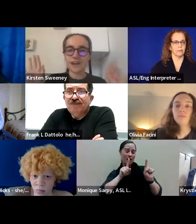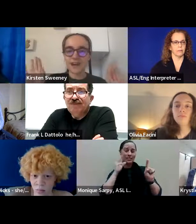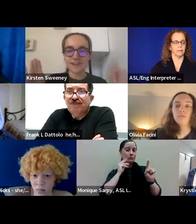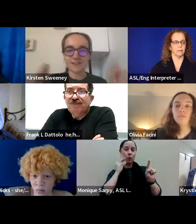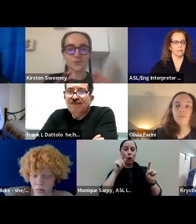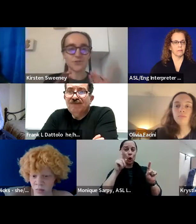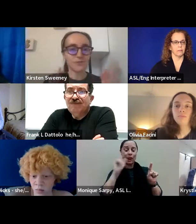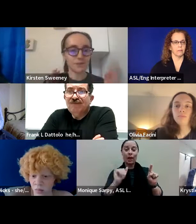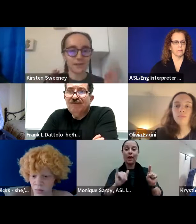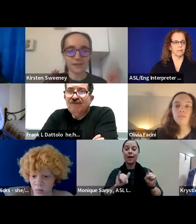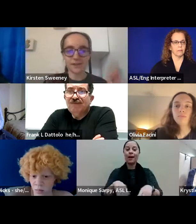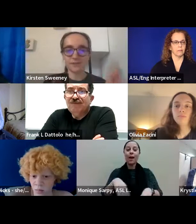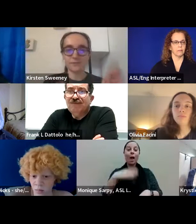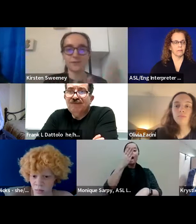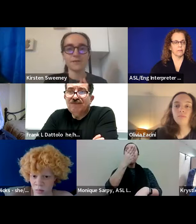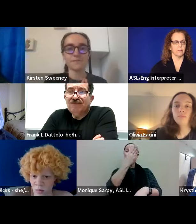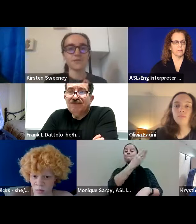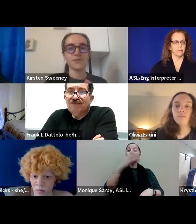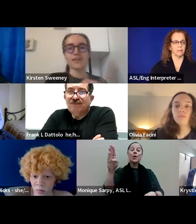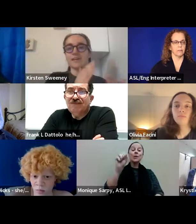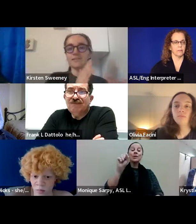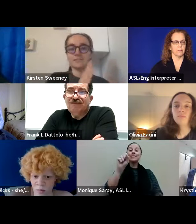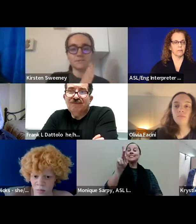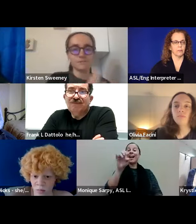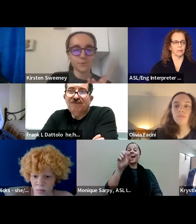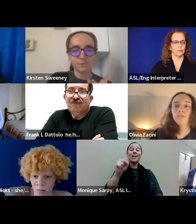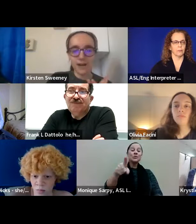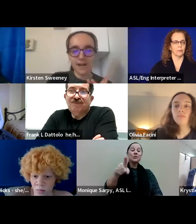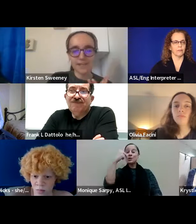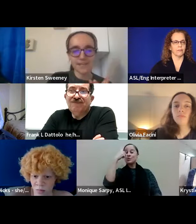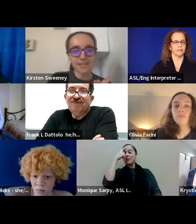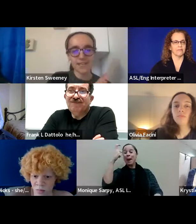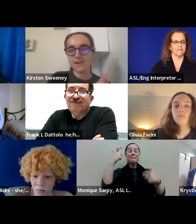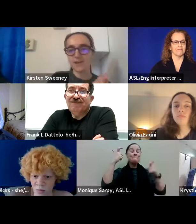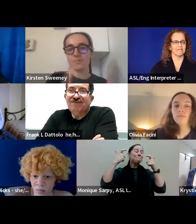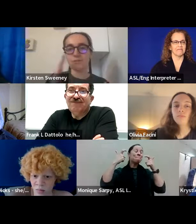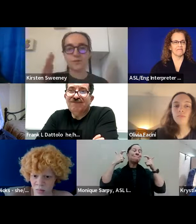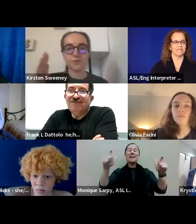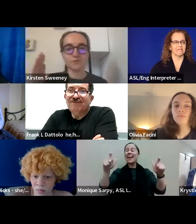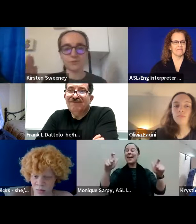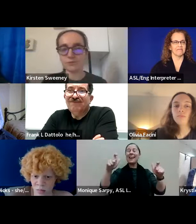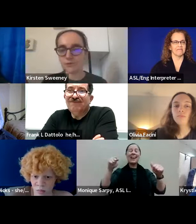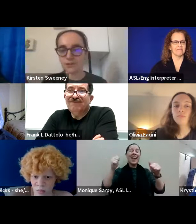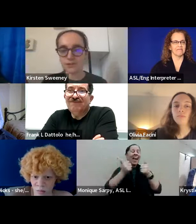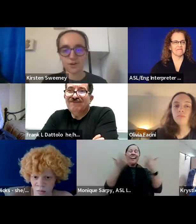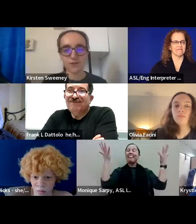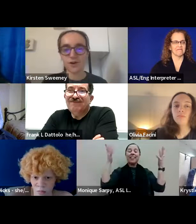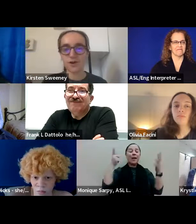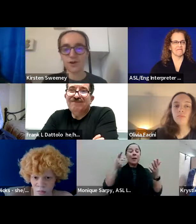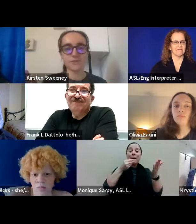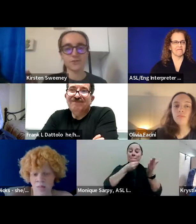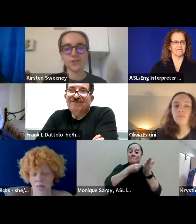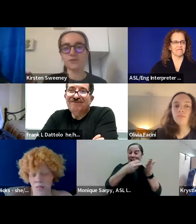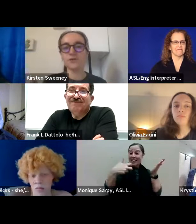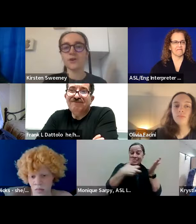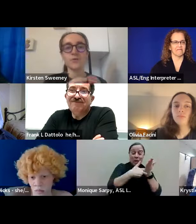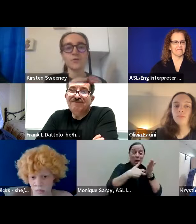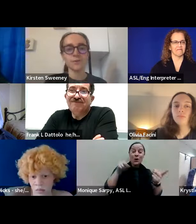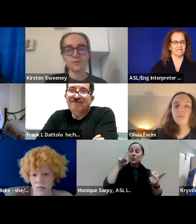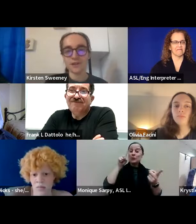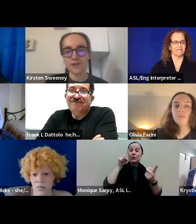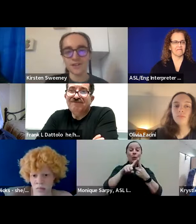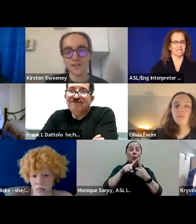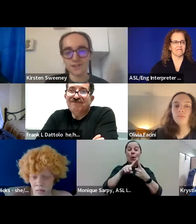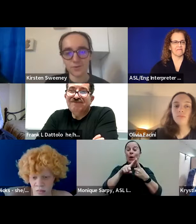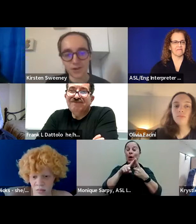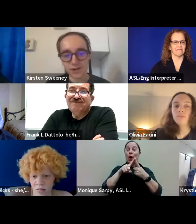blue skies, dream big, from the like buying the ticket all the way through curtain call of the show. What